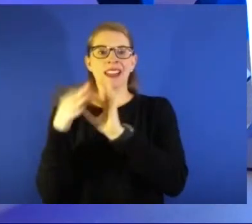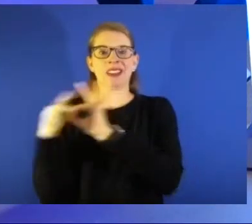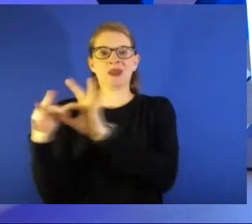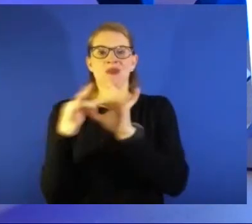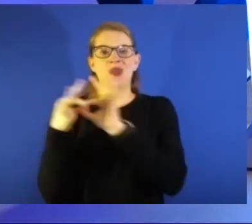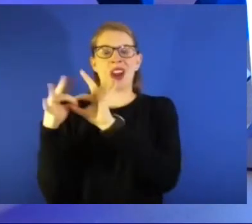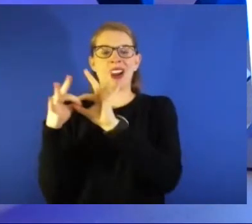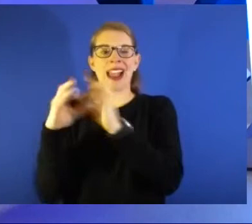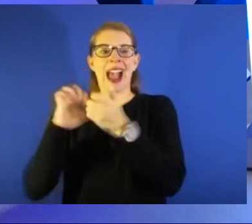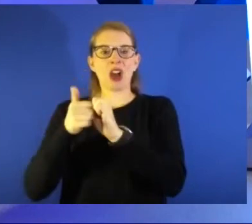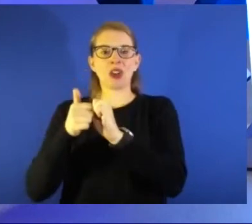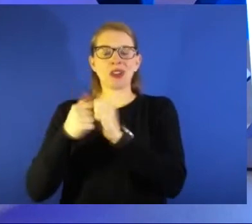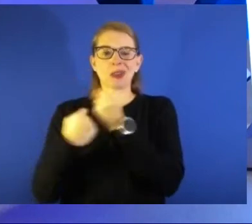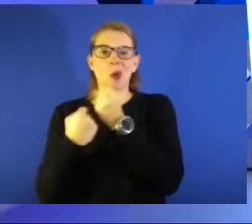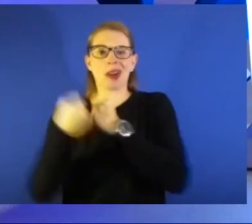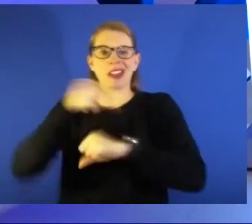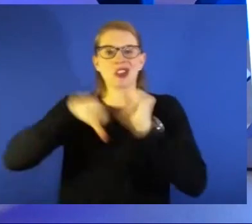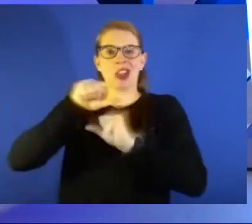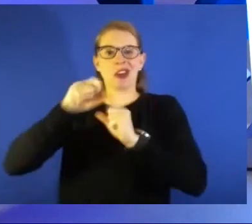each other through this whole year and a half.